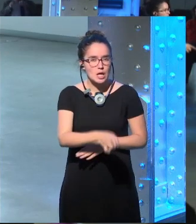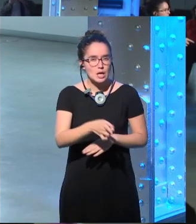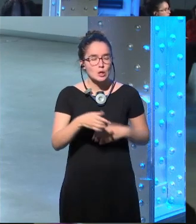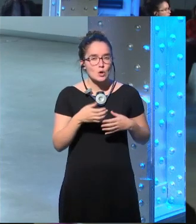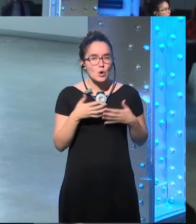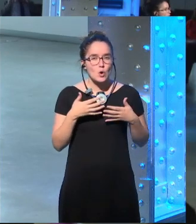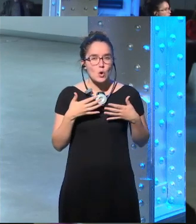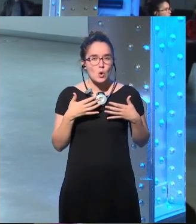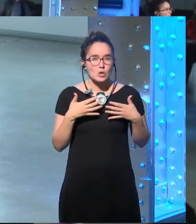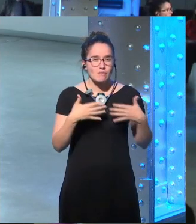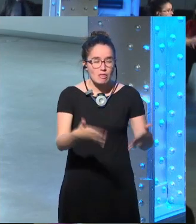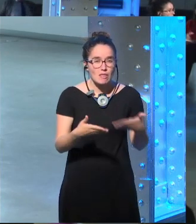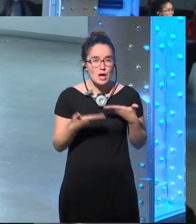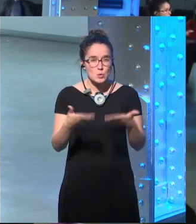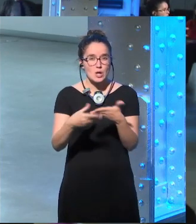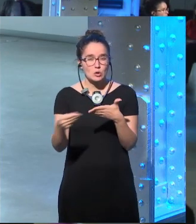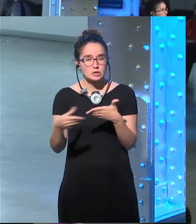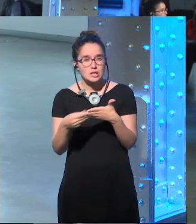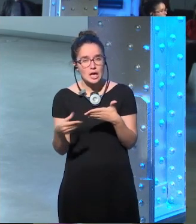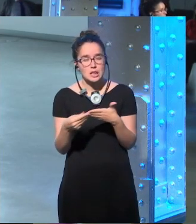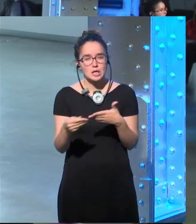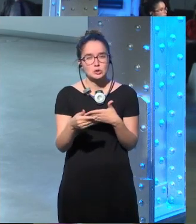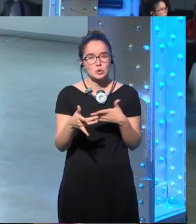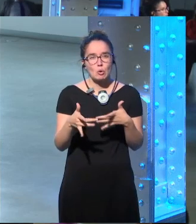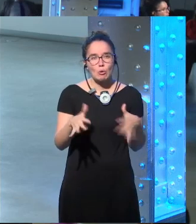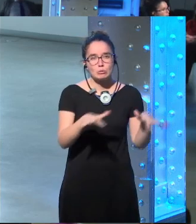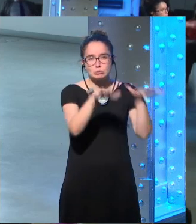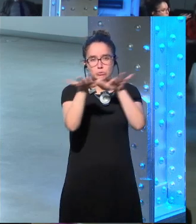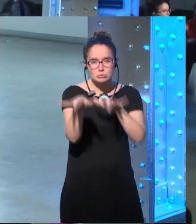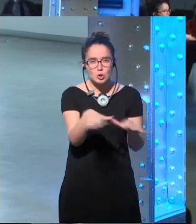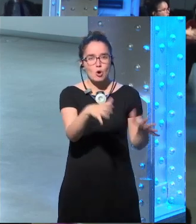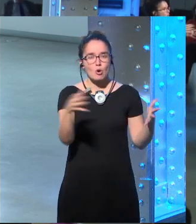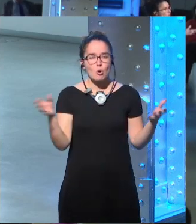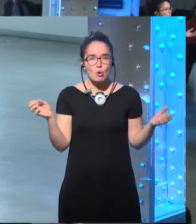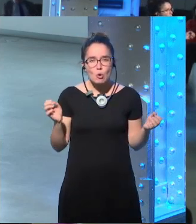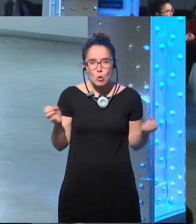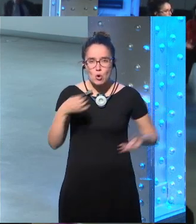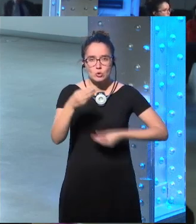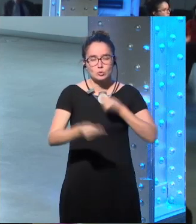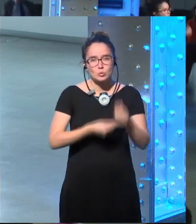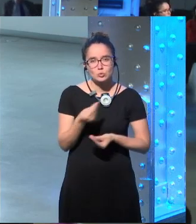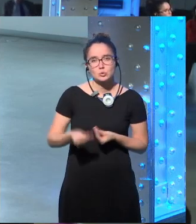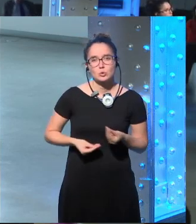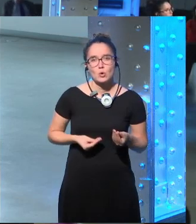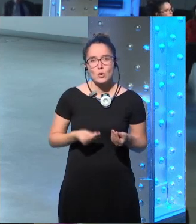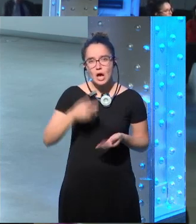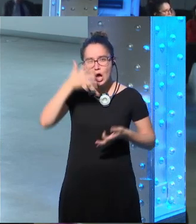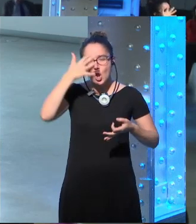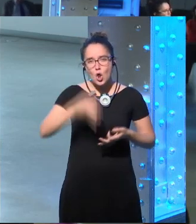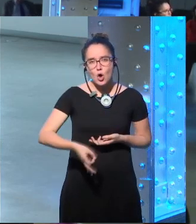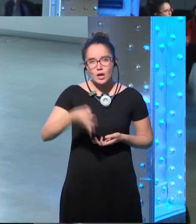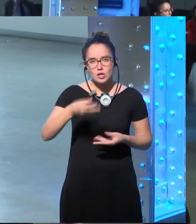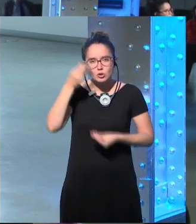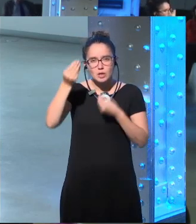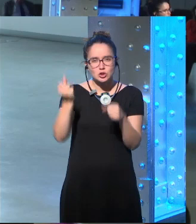customers, negotiating, persuading, managing larger teams. These are very complex social interactions in which where